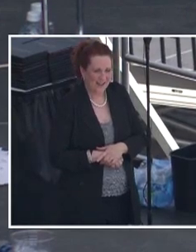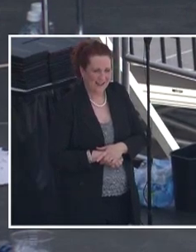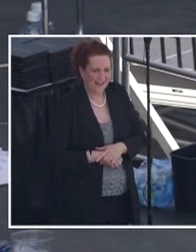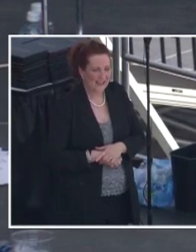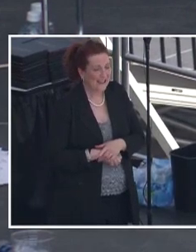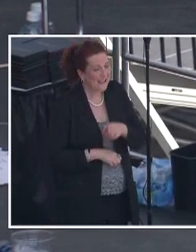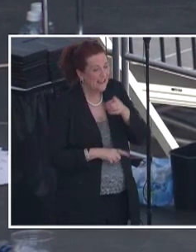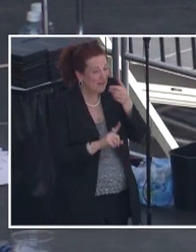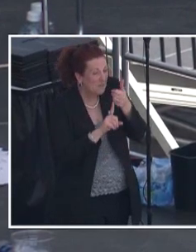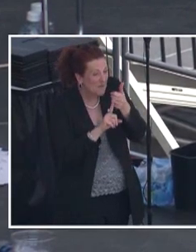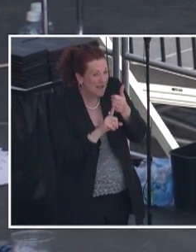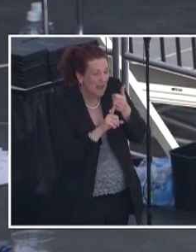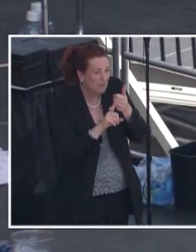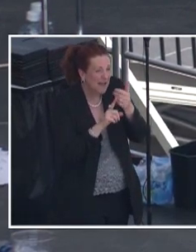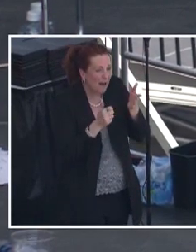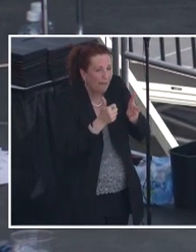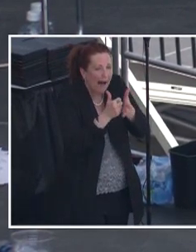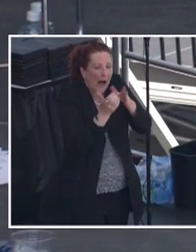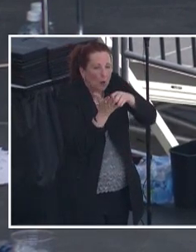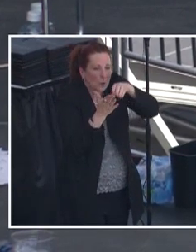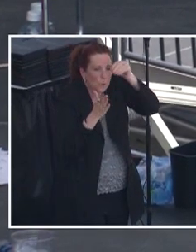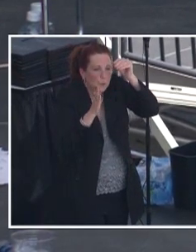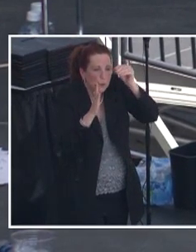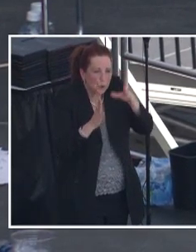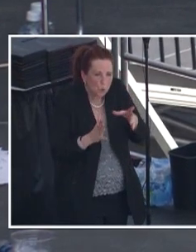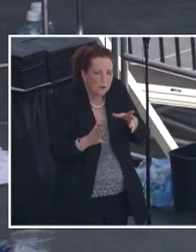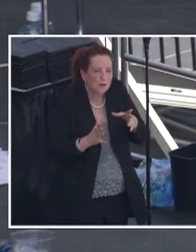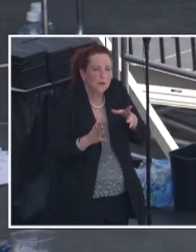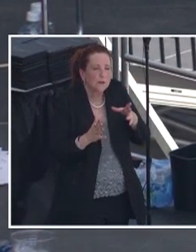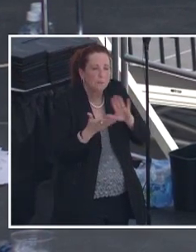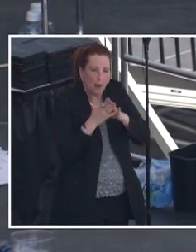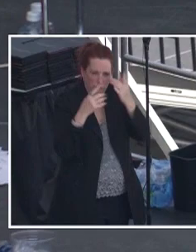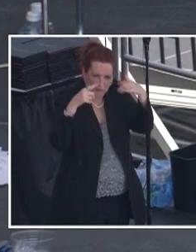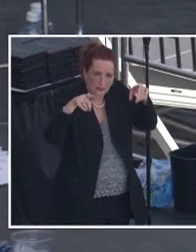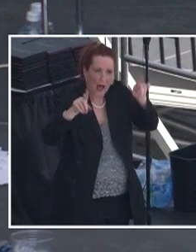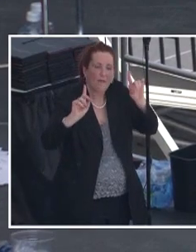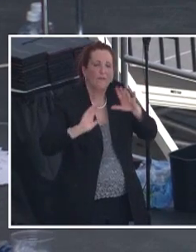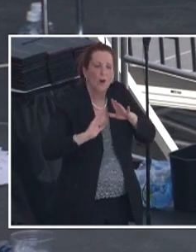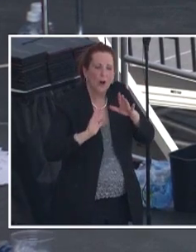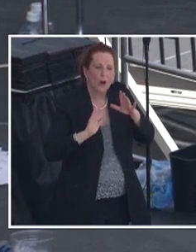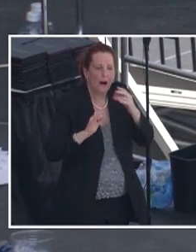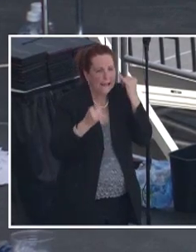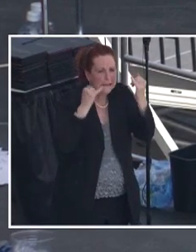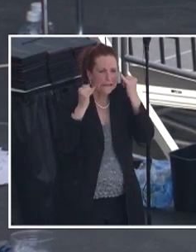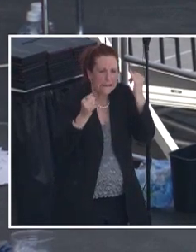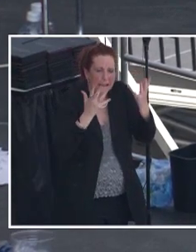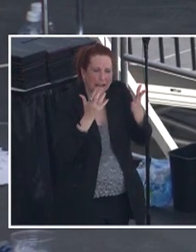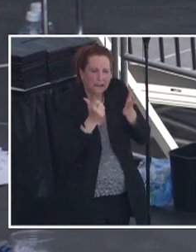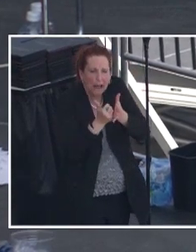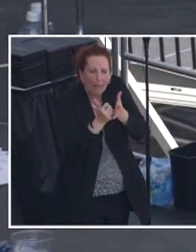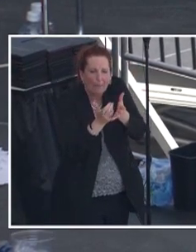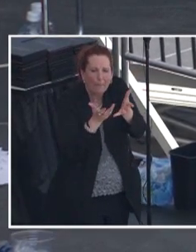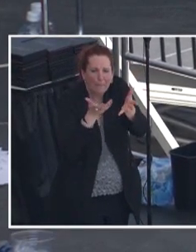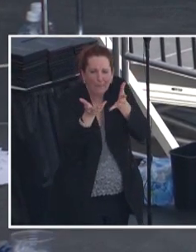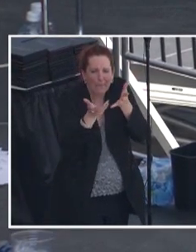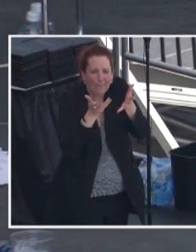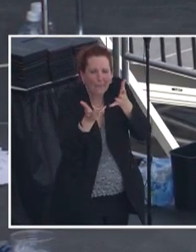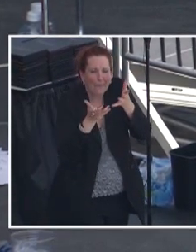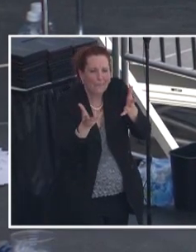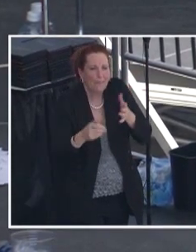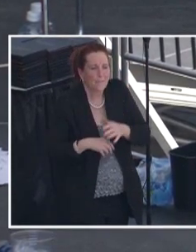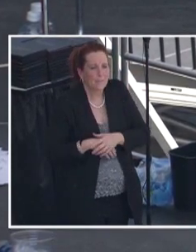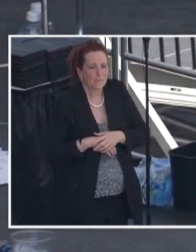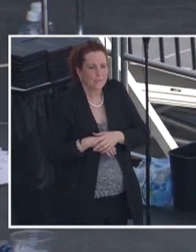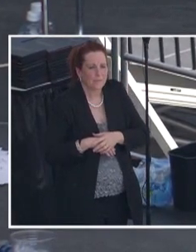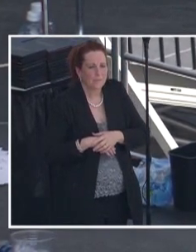help ensure student success and provided a dedicated commitment to